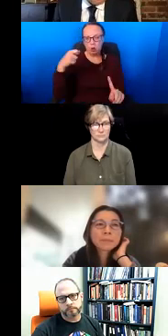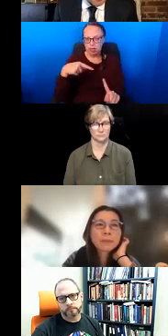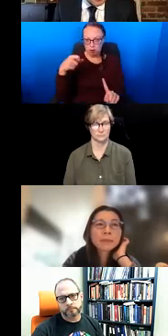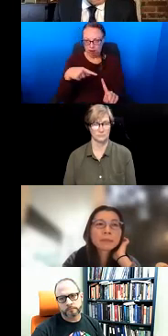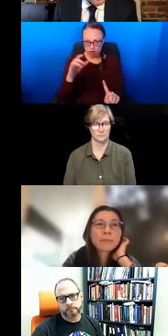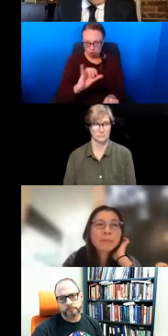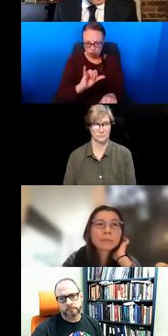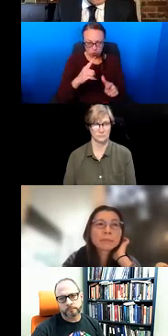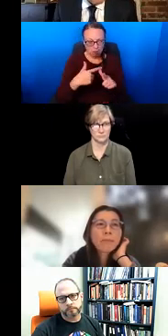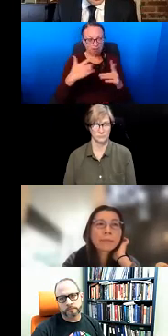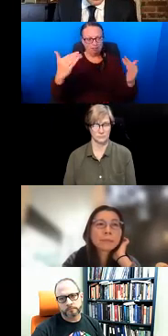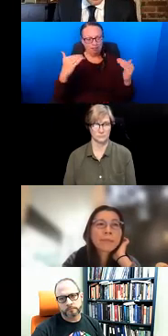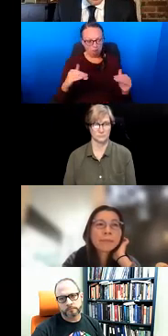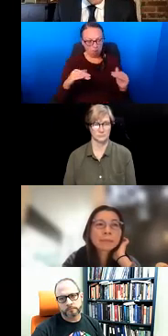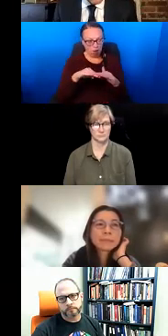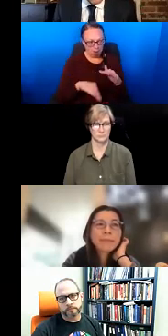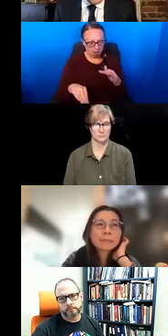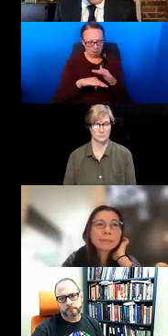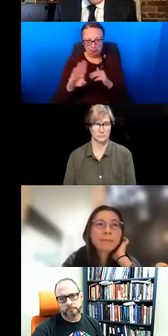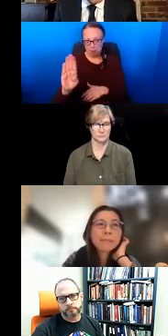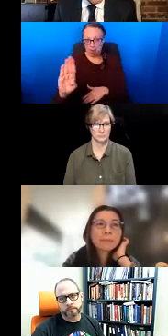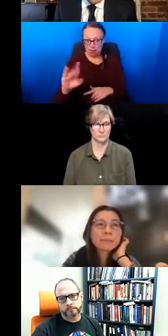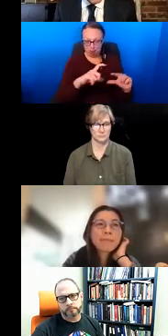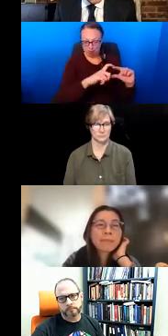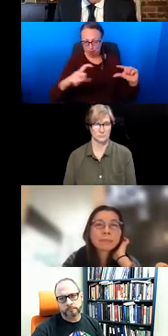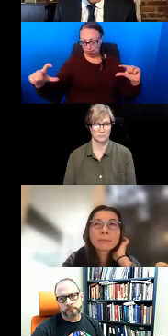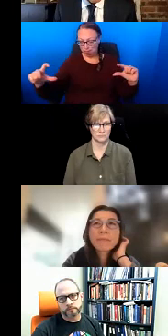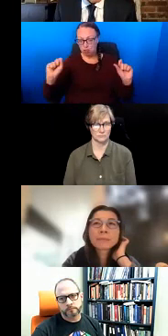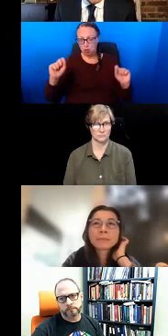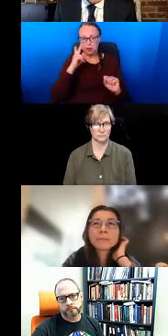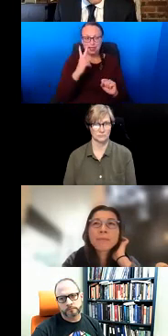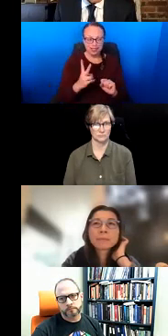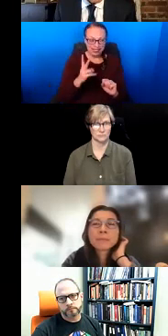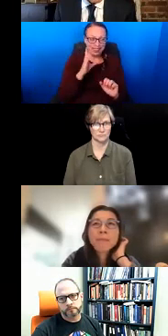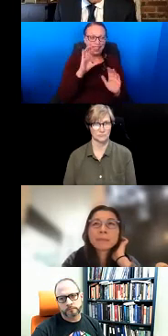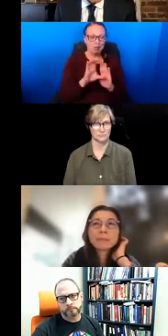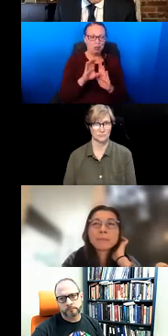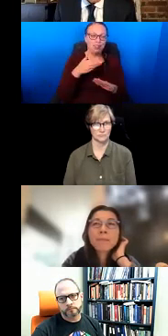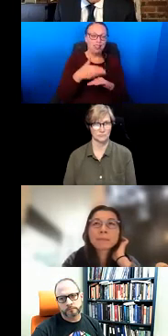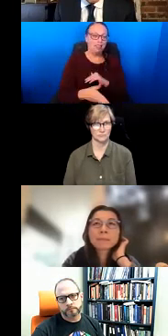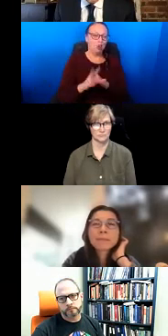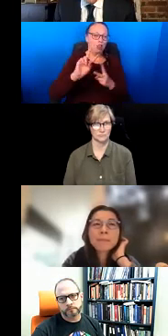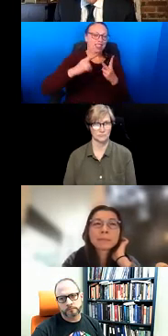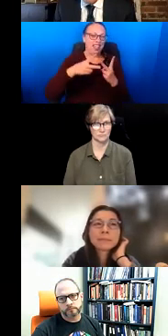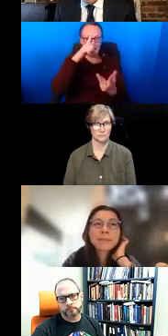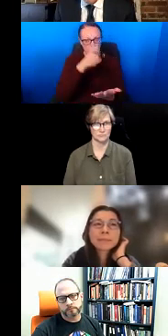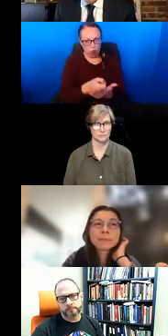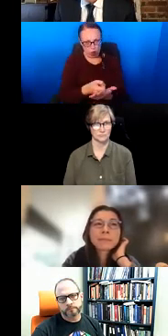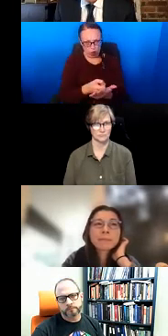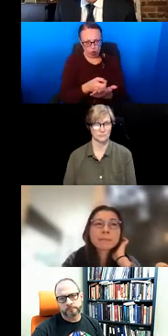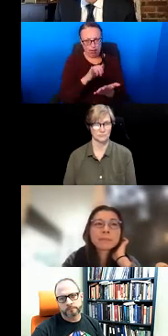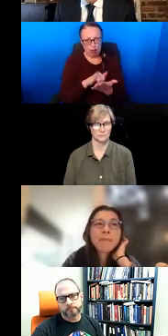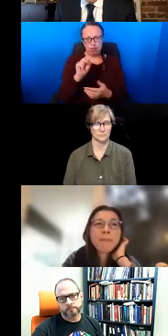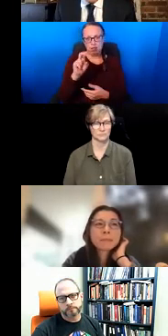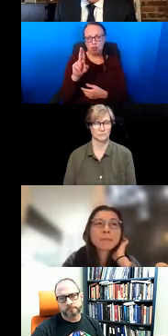on the bottom, under B there, what you see is the diffusion weighted images of this patient after she suffered from her second stroke, which is a subcortical